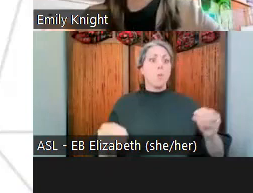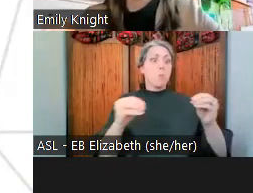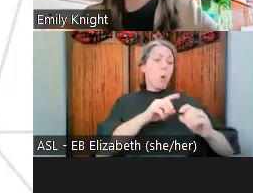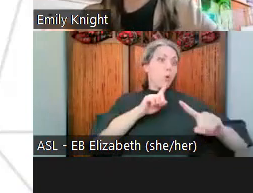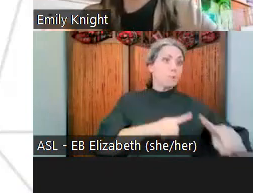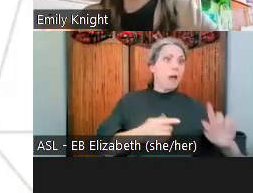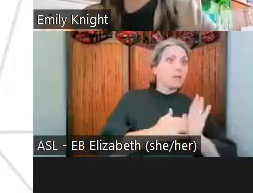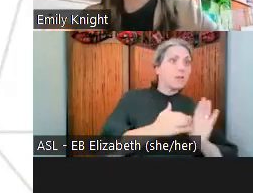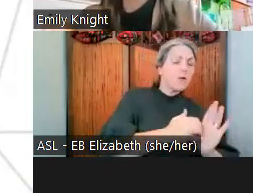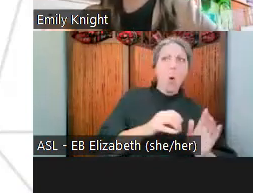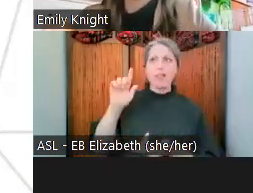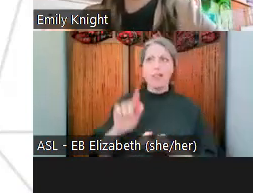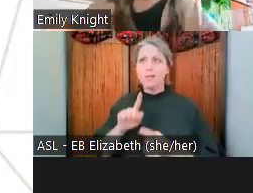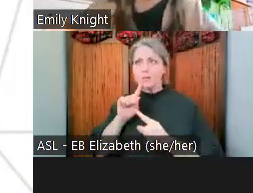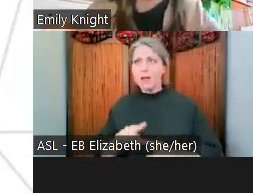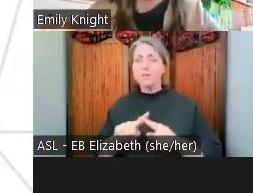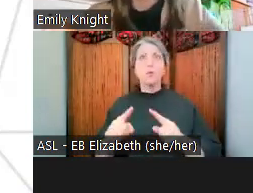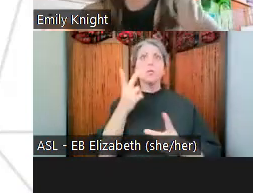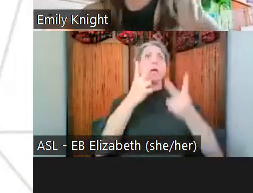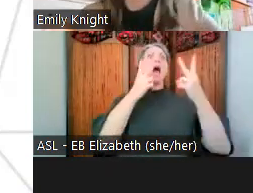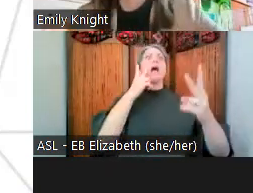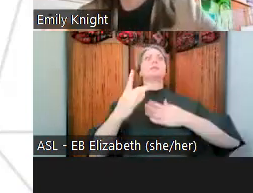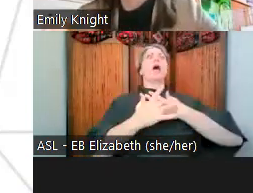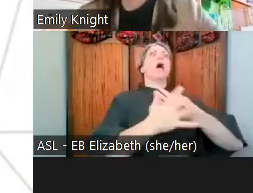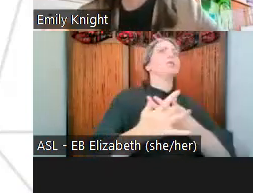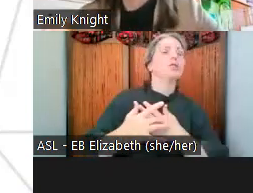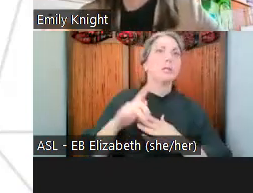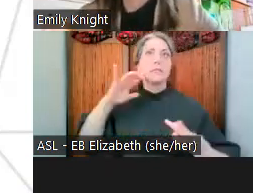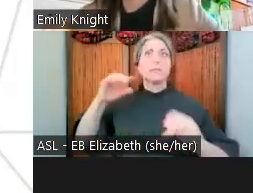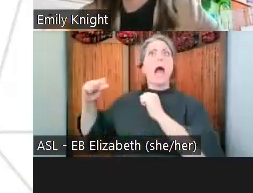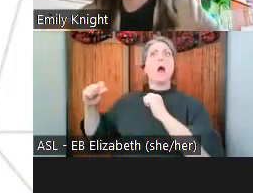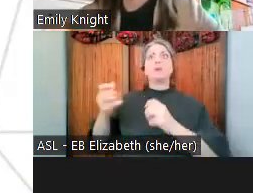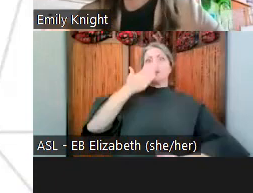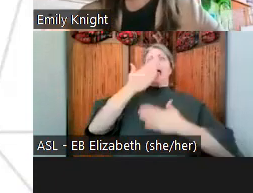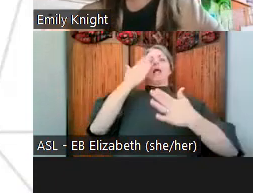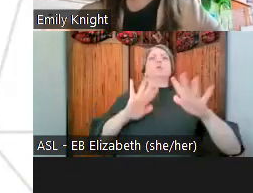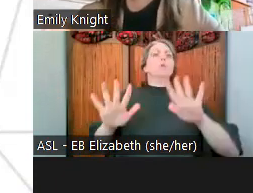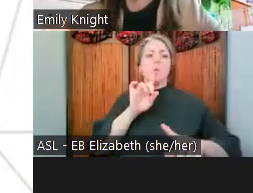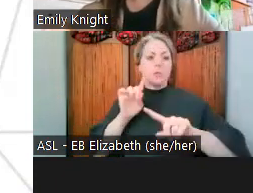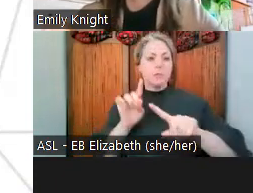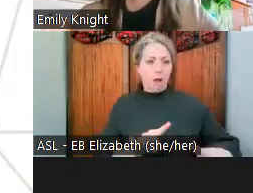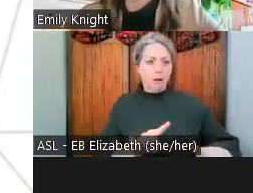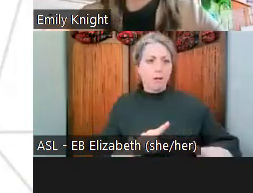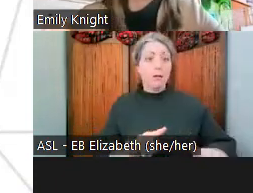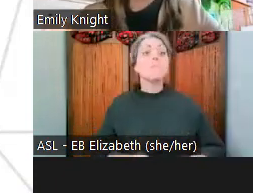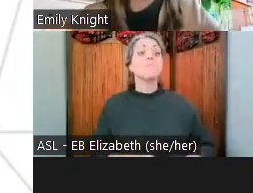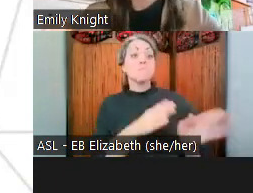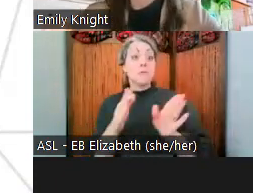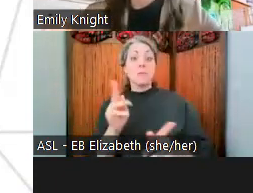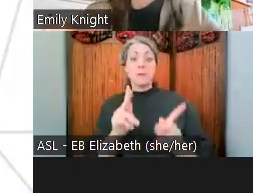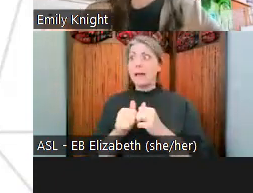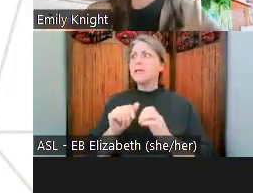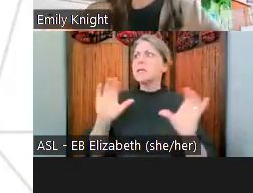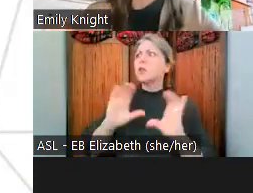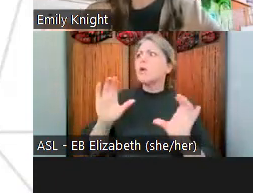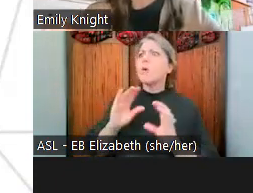less responsive to certain sights, sounds, touch, tastes, or smells. They may seek out specific types of sensory